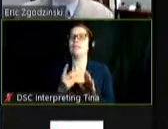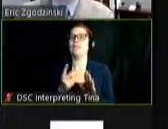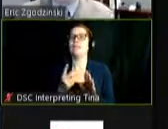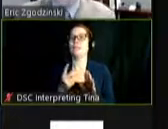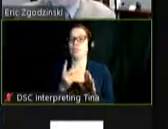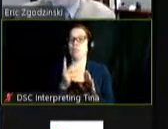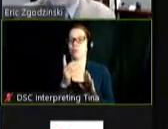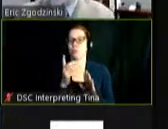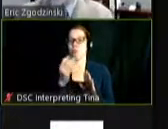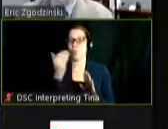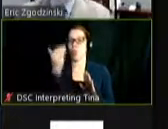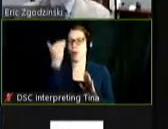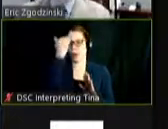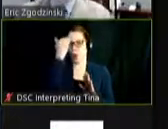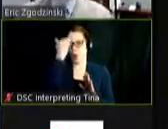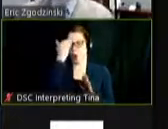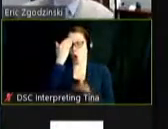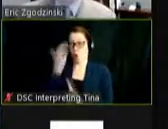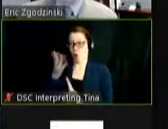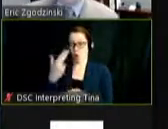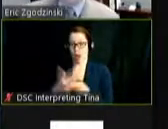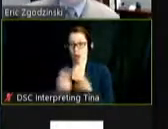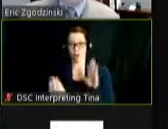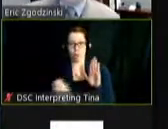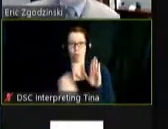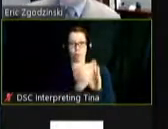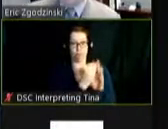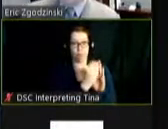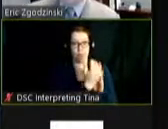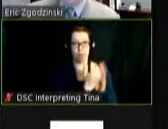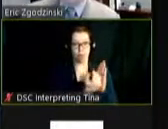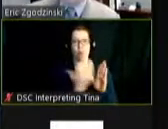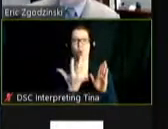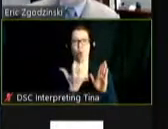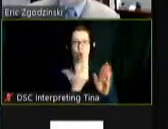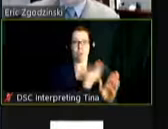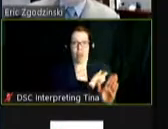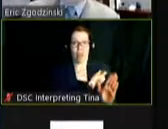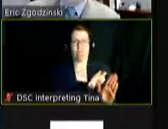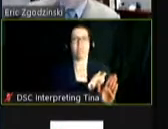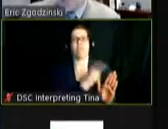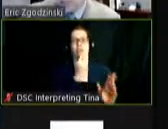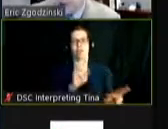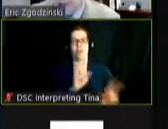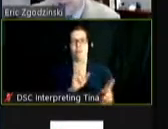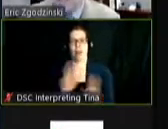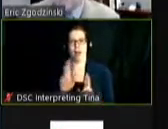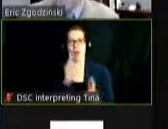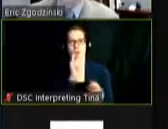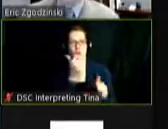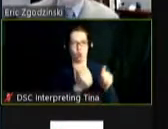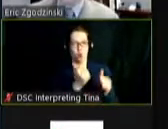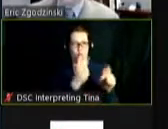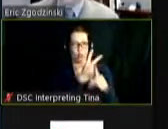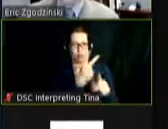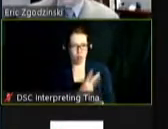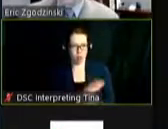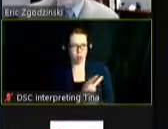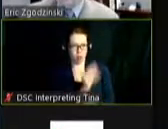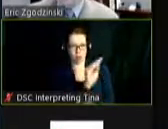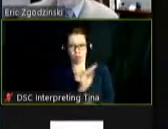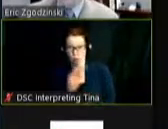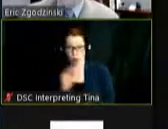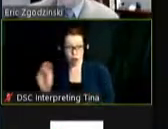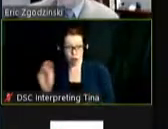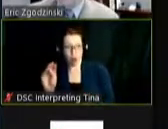we're going to know you want the vaccine so that we can start positioning ourselves to make sure that, again, we get you your vaccine when that